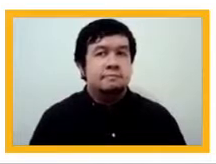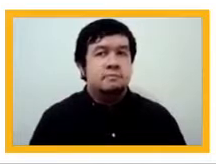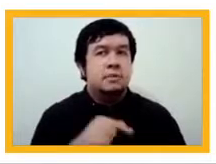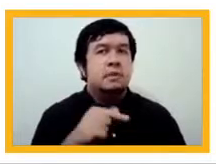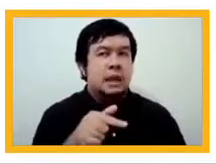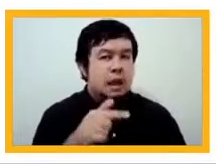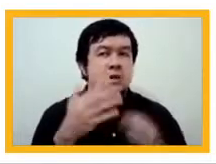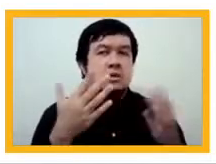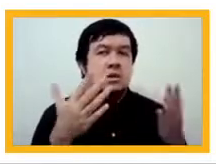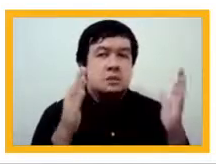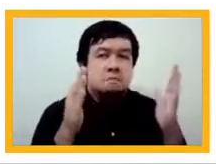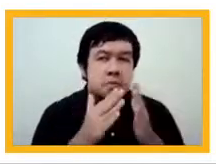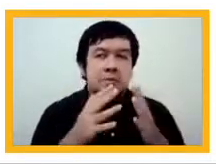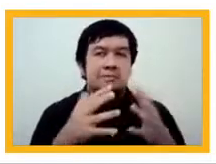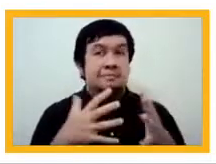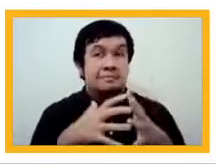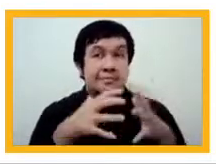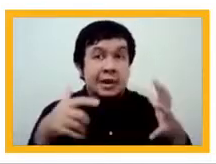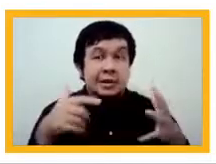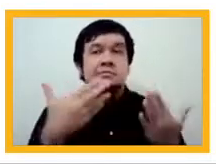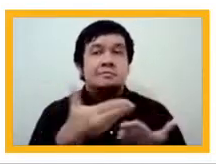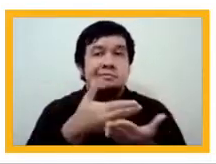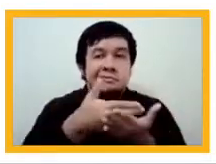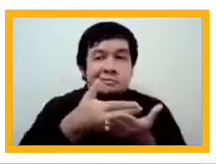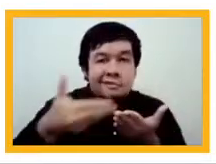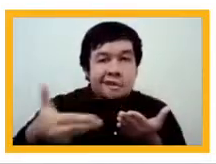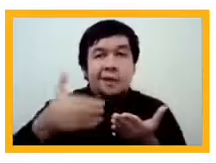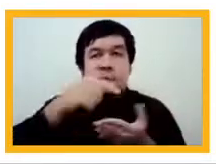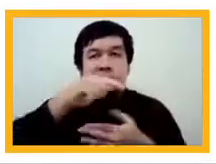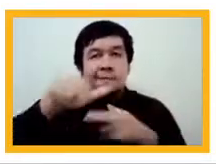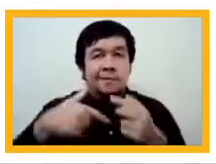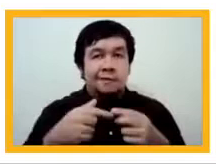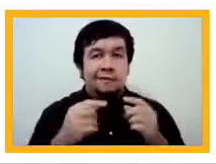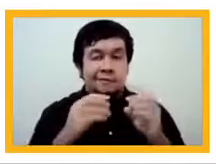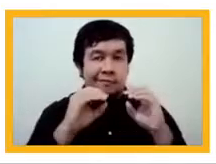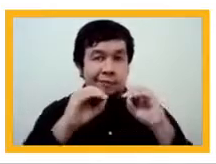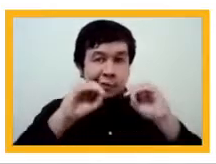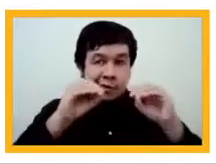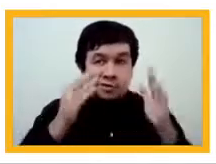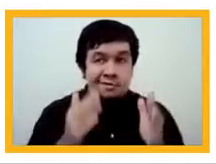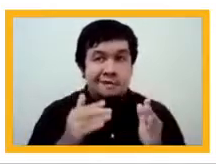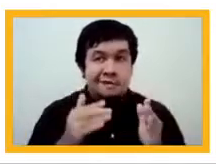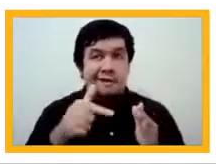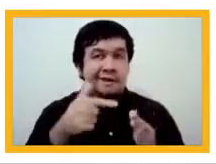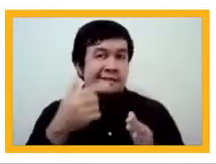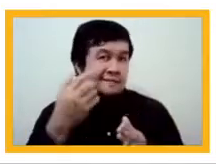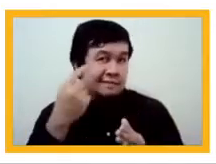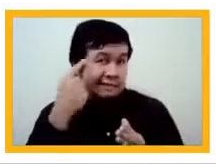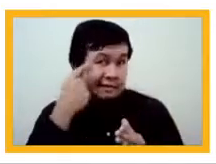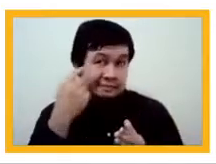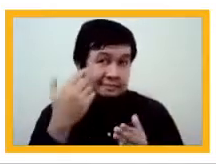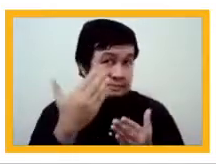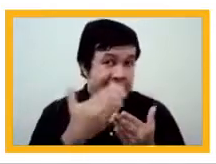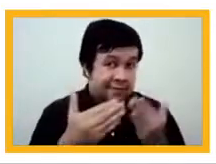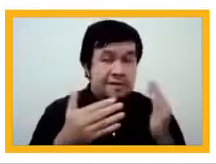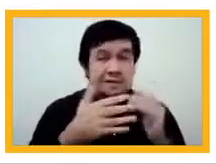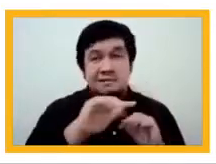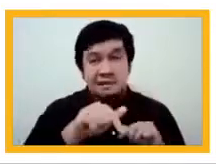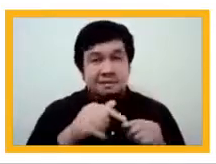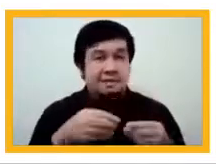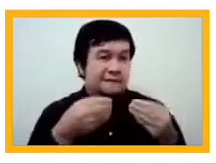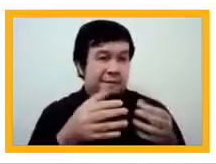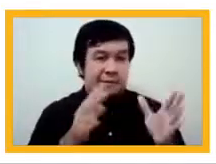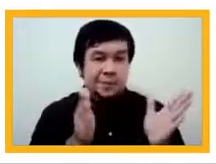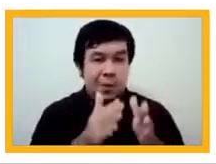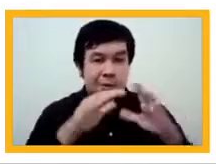qualified teachers, professors. But the when the COVID-19 started, EDX actually provided free